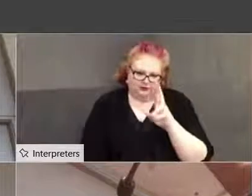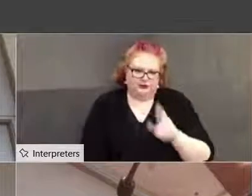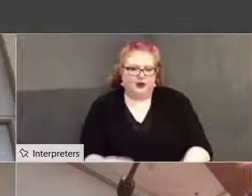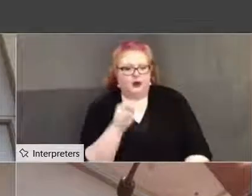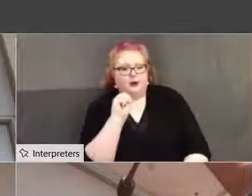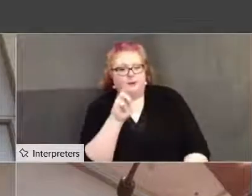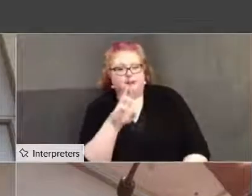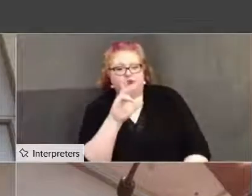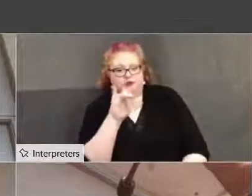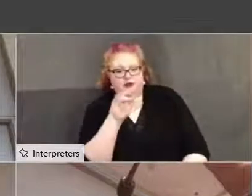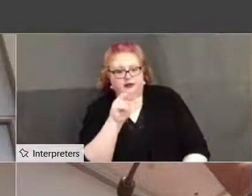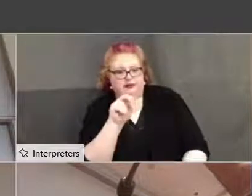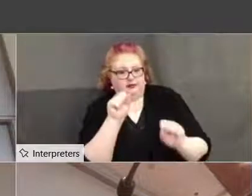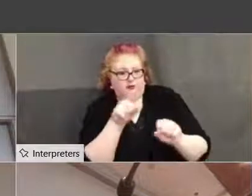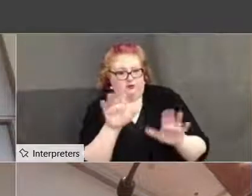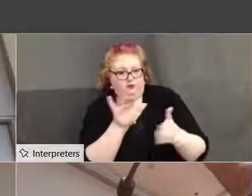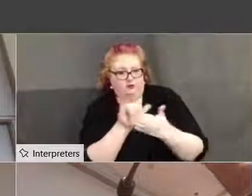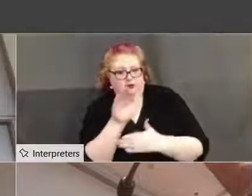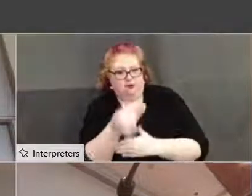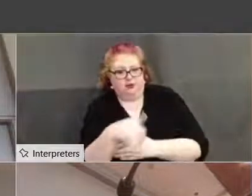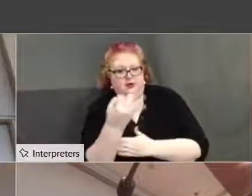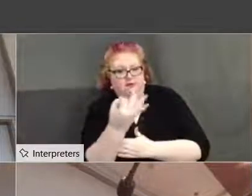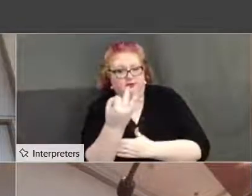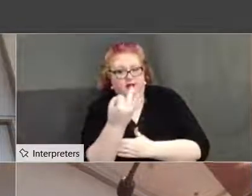possible. Yes, sir. Yes, no pressure.